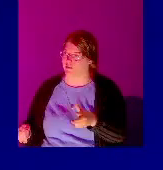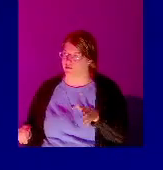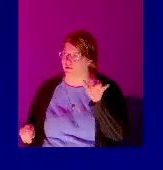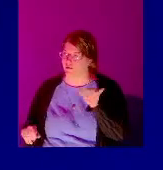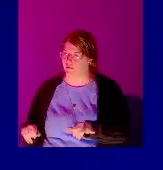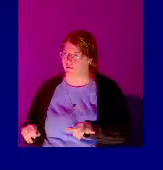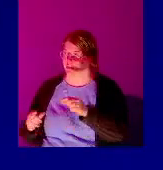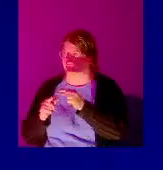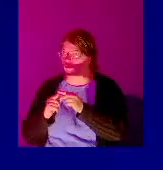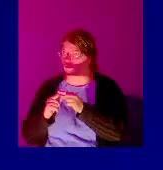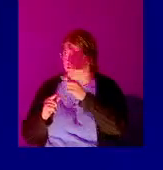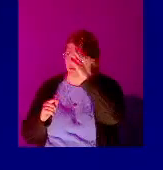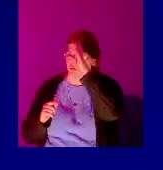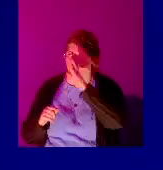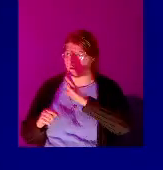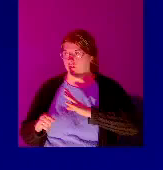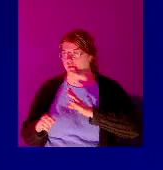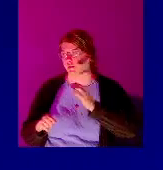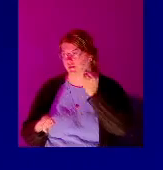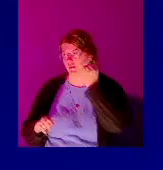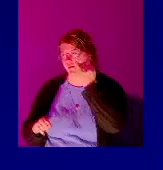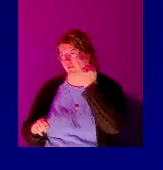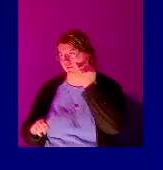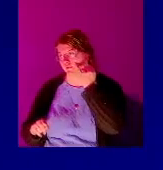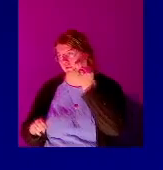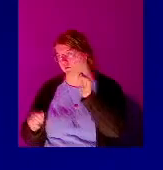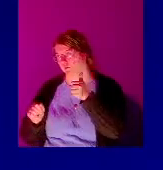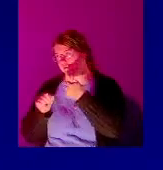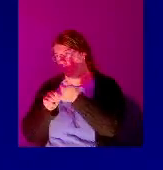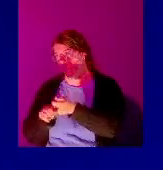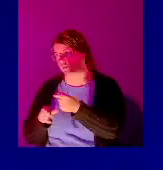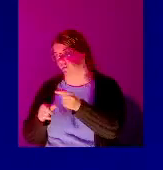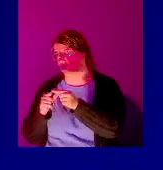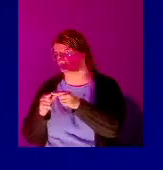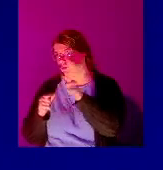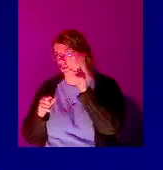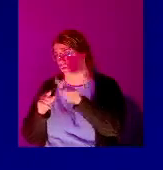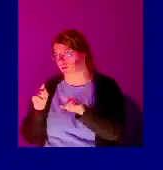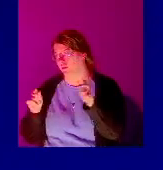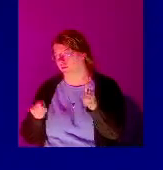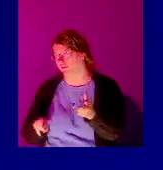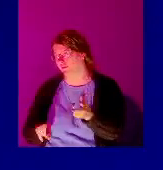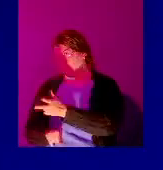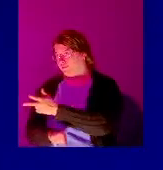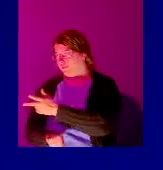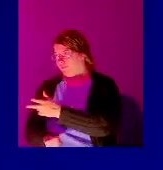you will never go wrong. Hallelujah. Hallelujah.